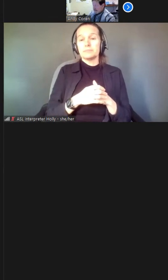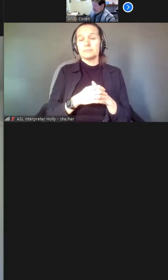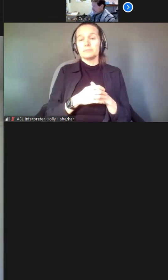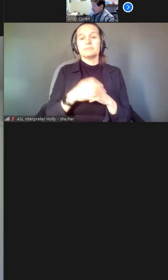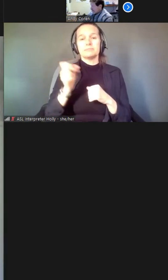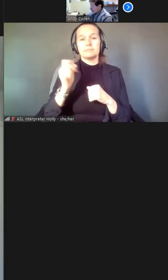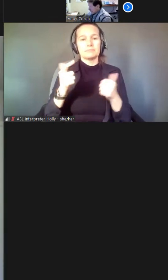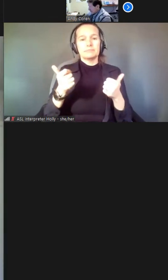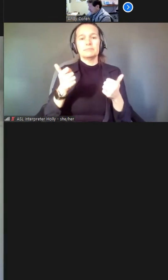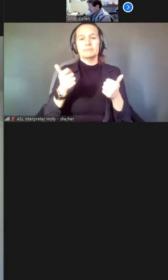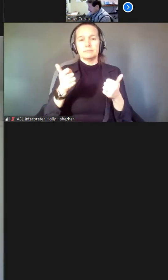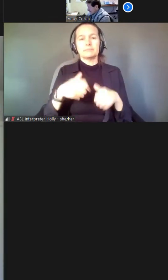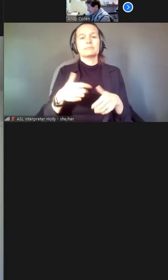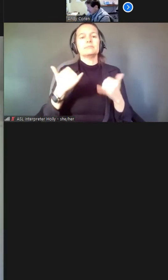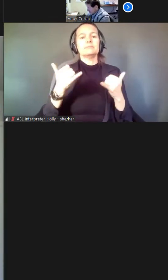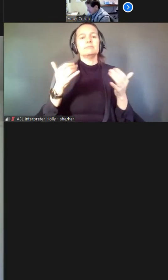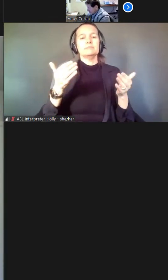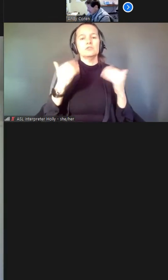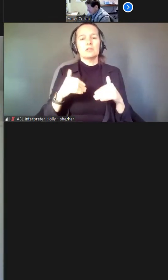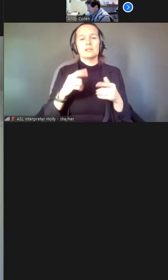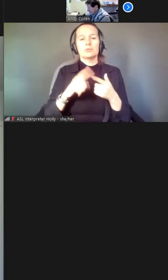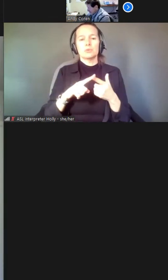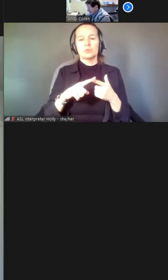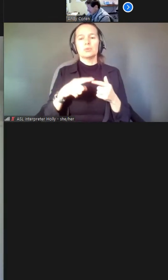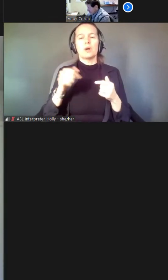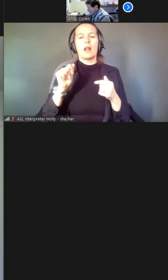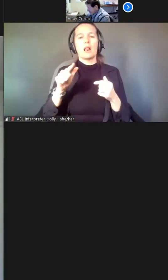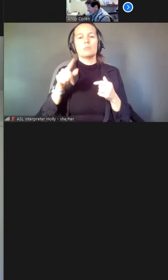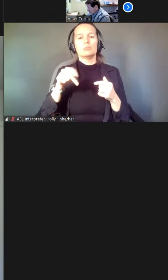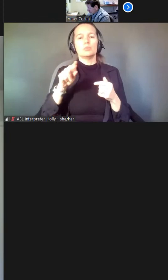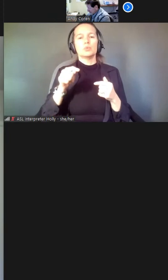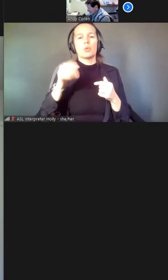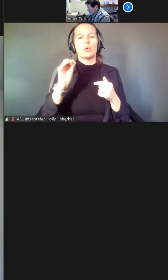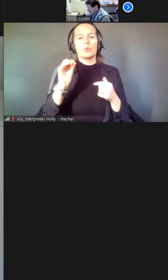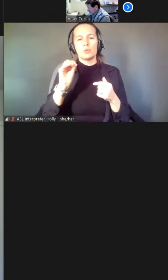Great, and let's move on to Periodico Al Punto.